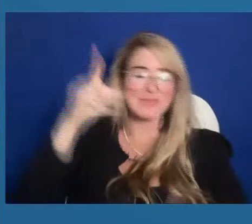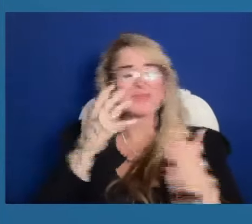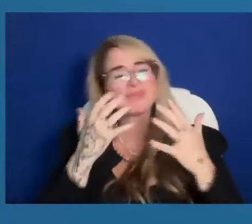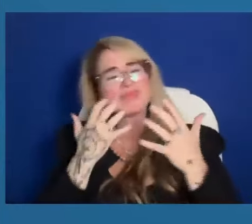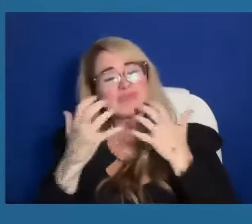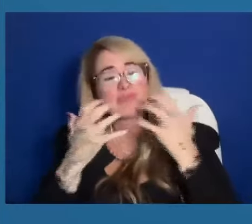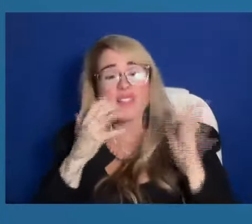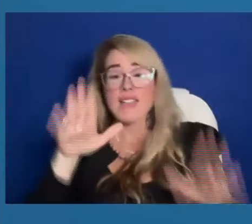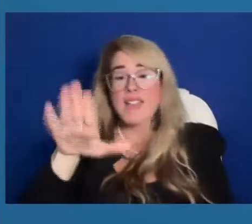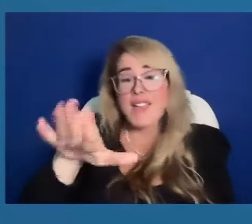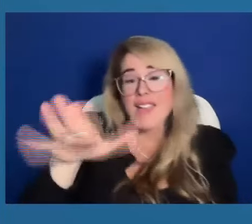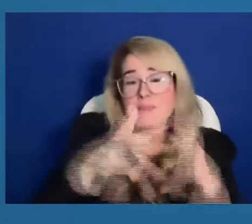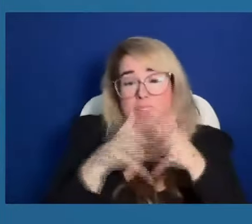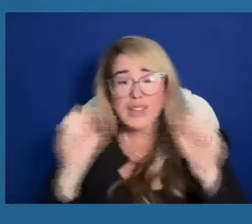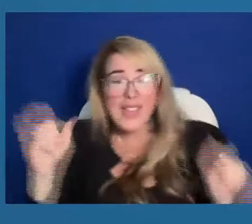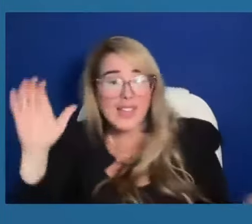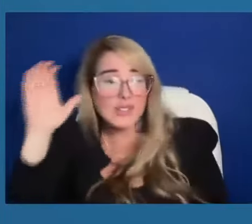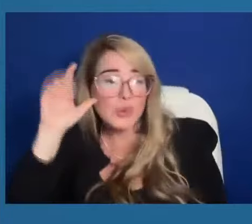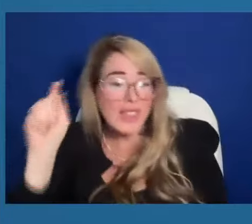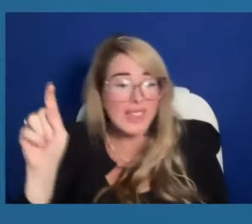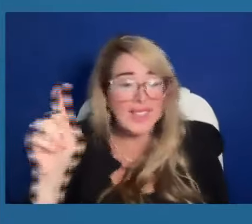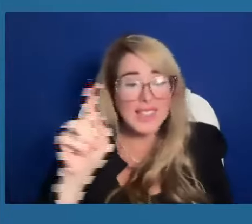Hey, America, can you hear?